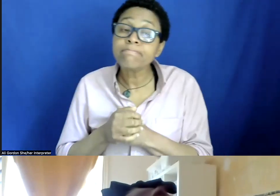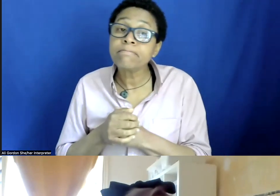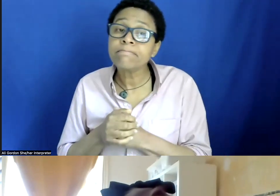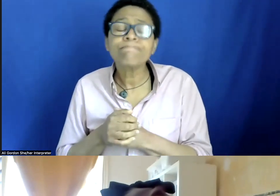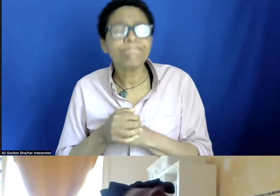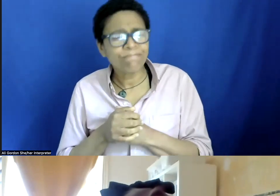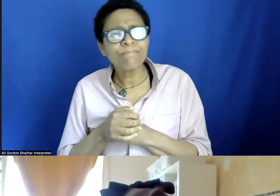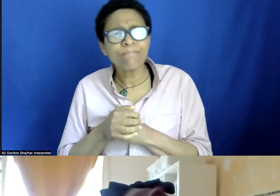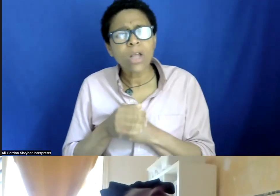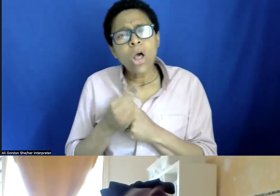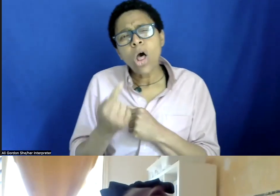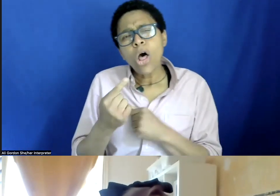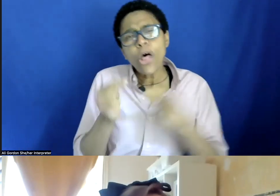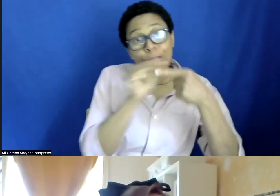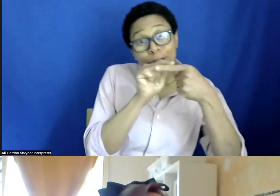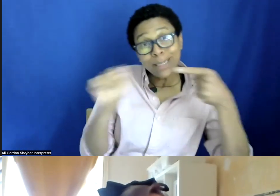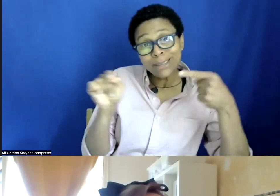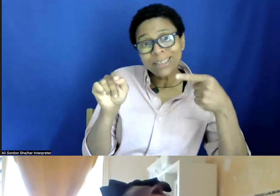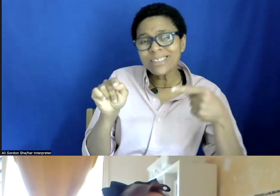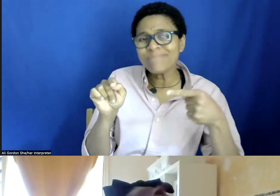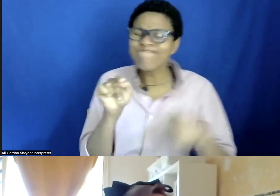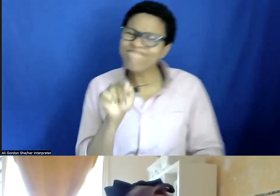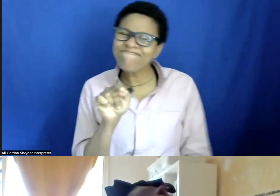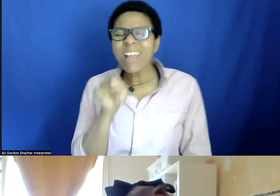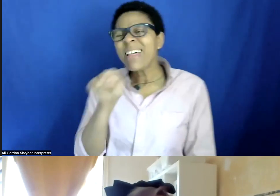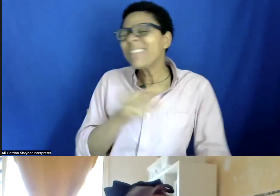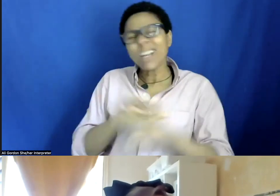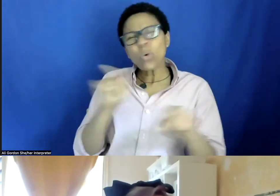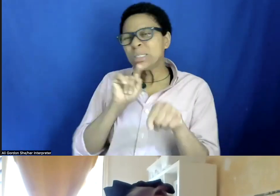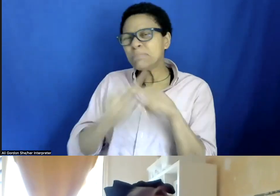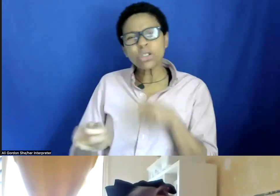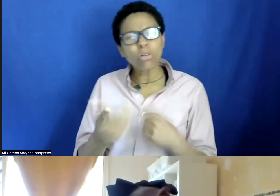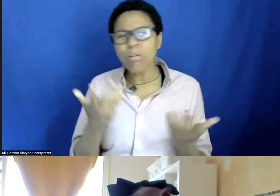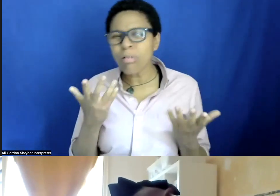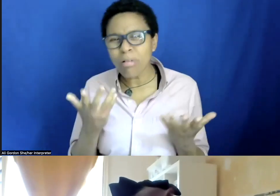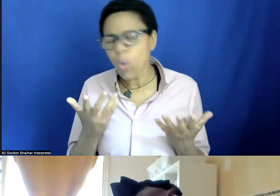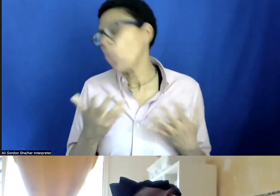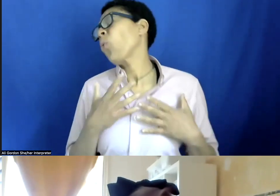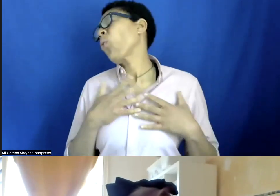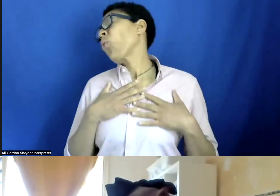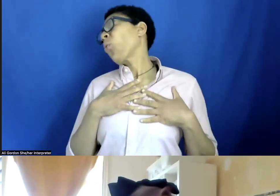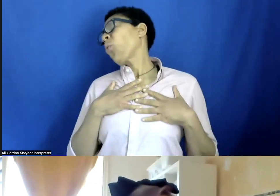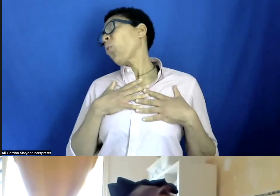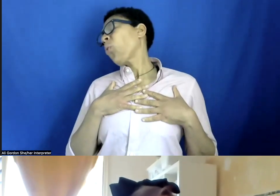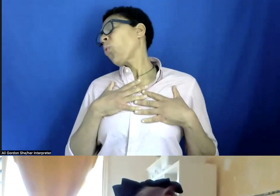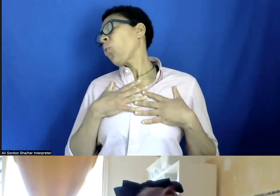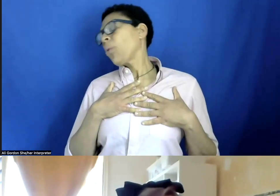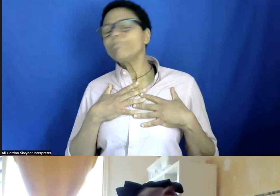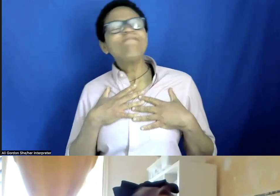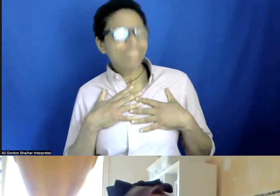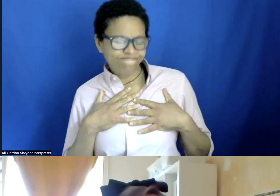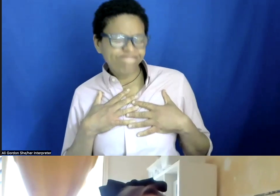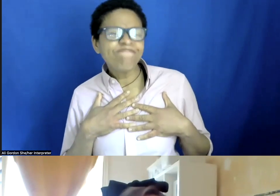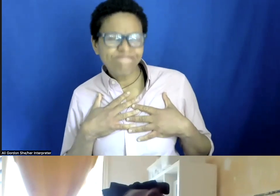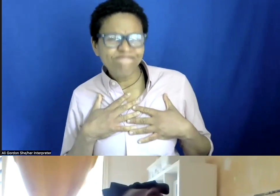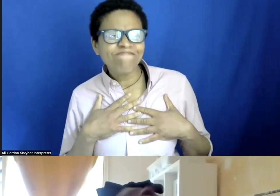sentence "they're just not special" has definitely. Yeah, I put that in big letters on the second page